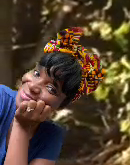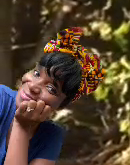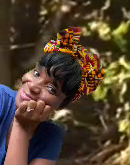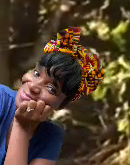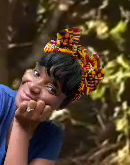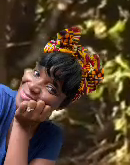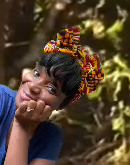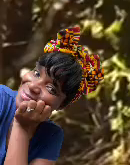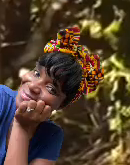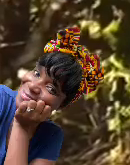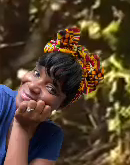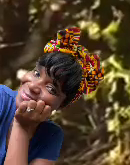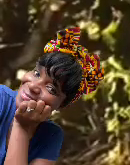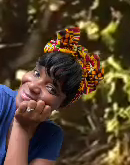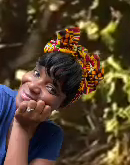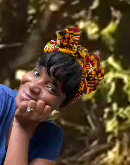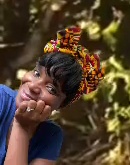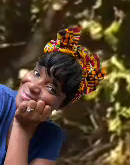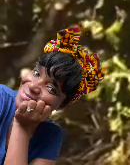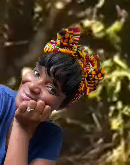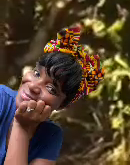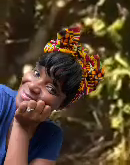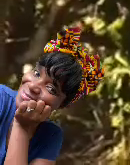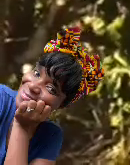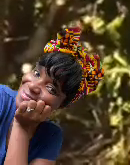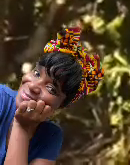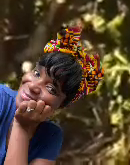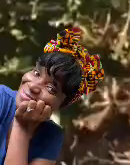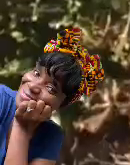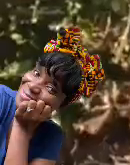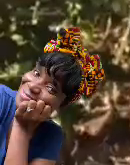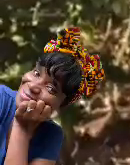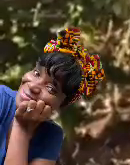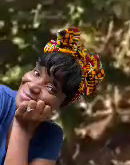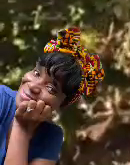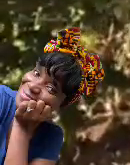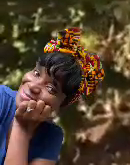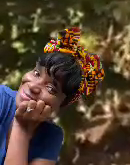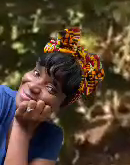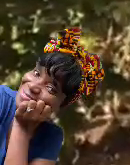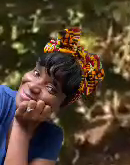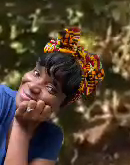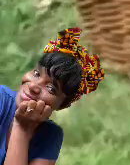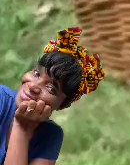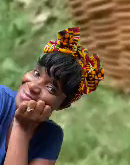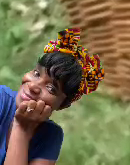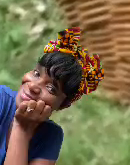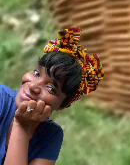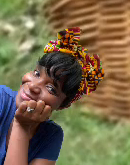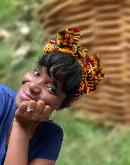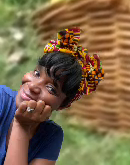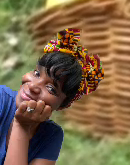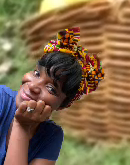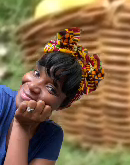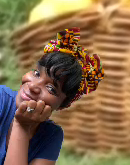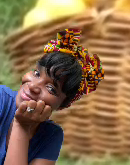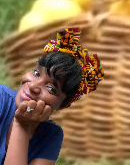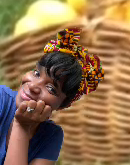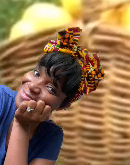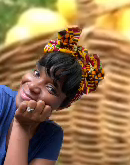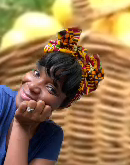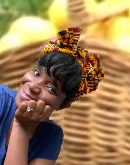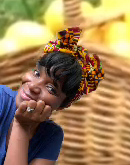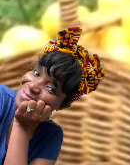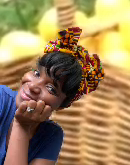from. Lime trees can teach us so much. Number one, give. Do you have a lime tree near